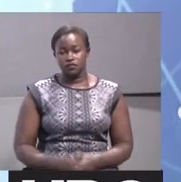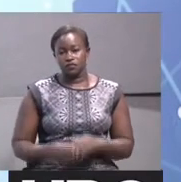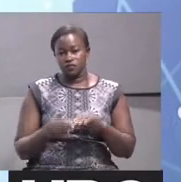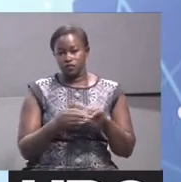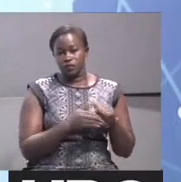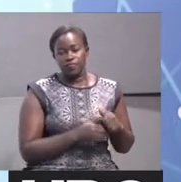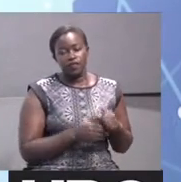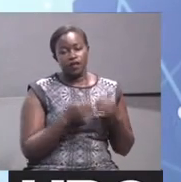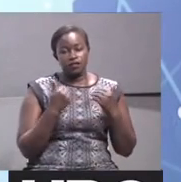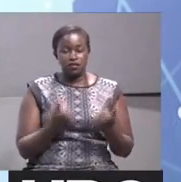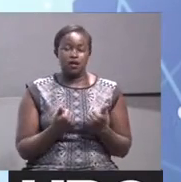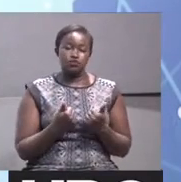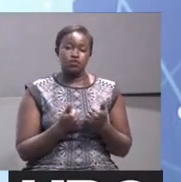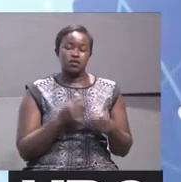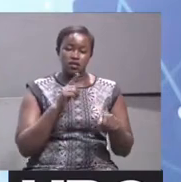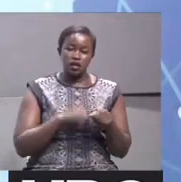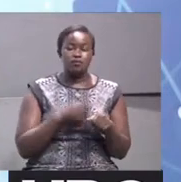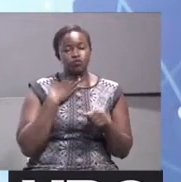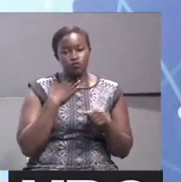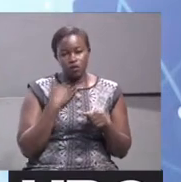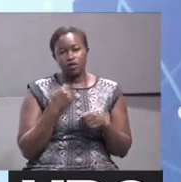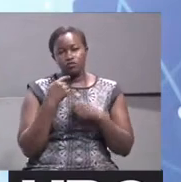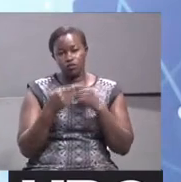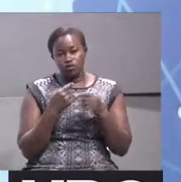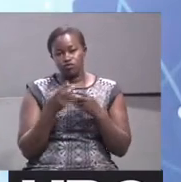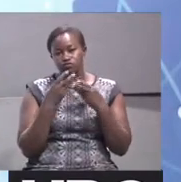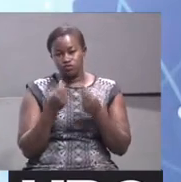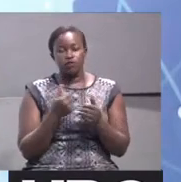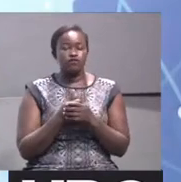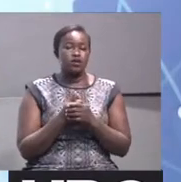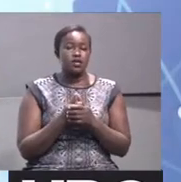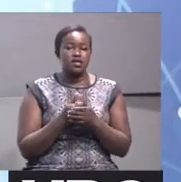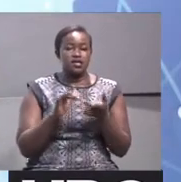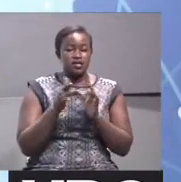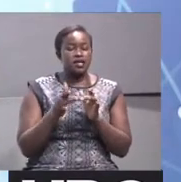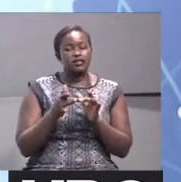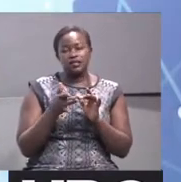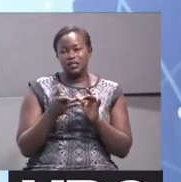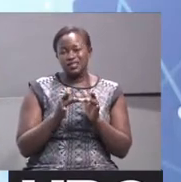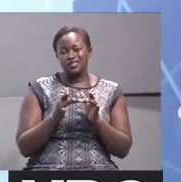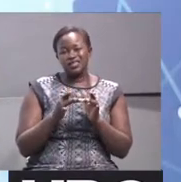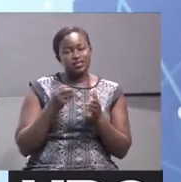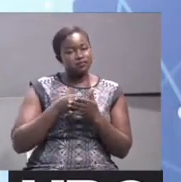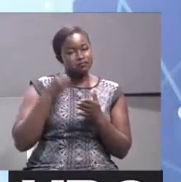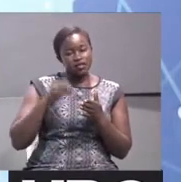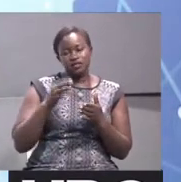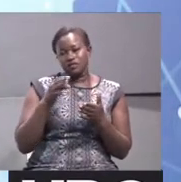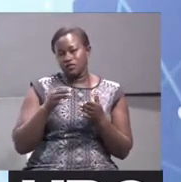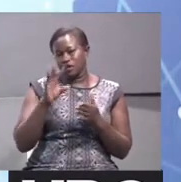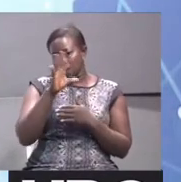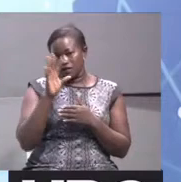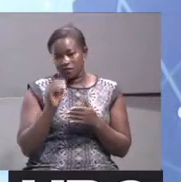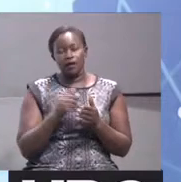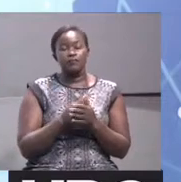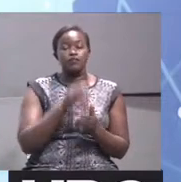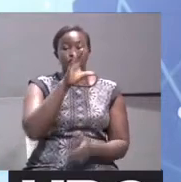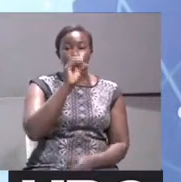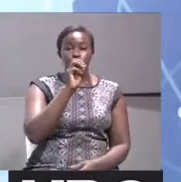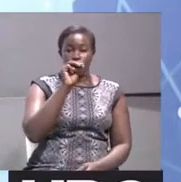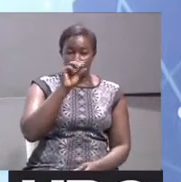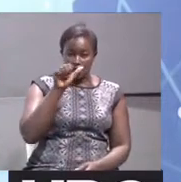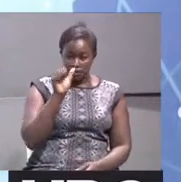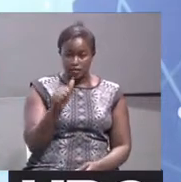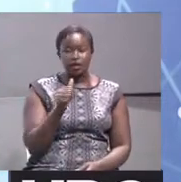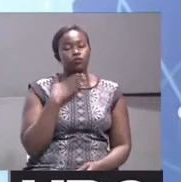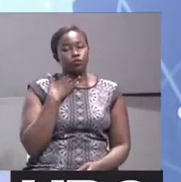In a move to address existing high internet costs in Africa, the common market for Eastern and Southern Africa, COMESA, is set to